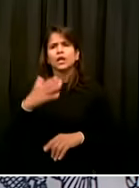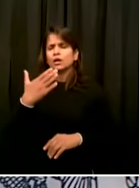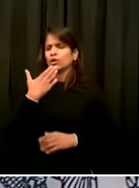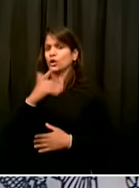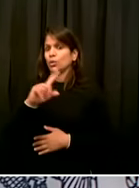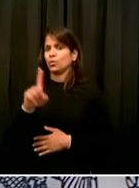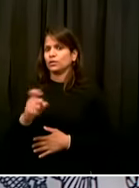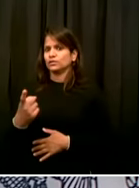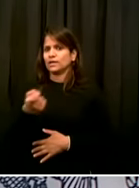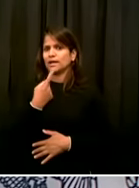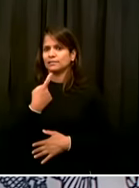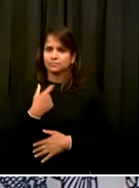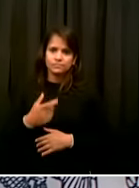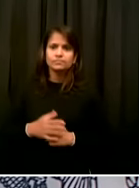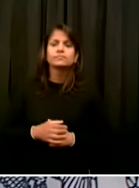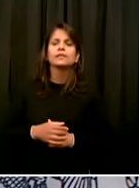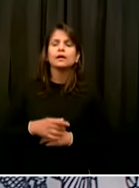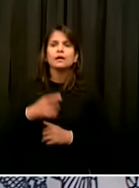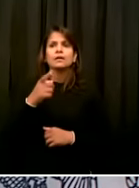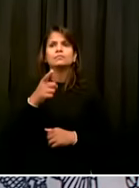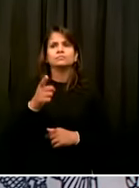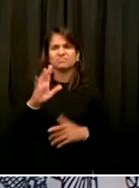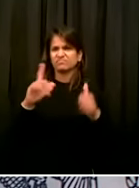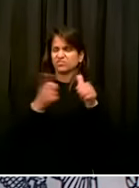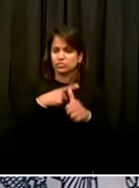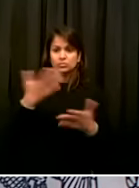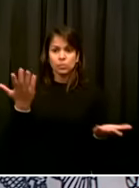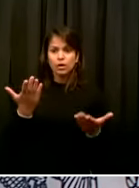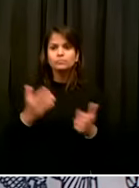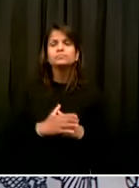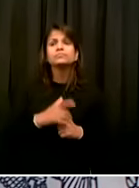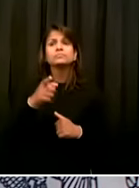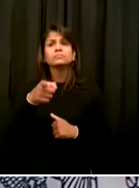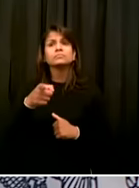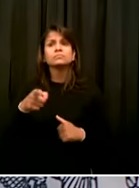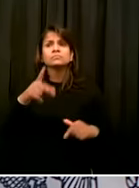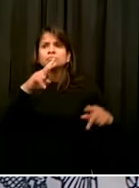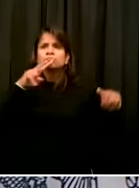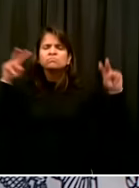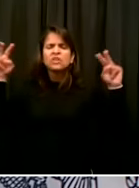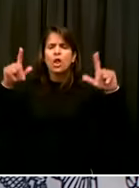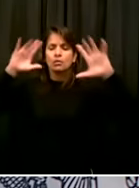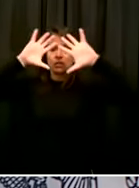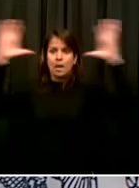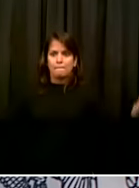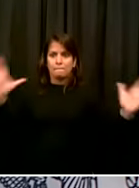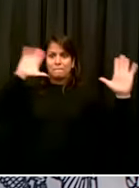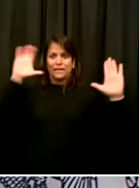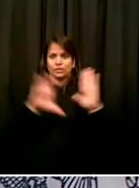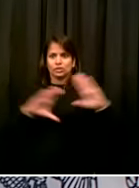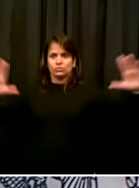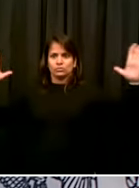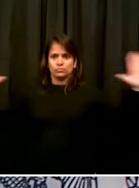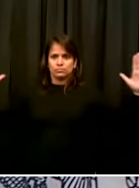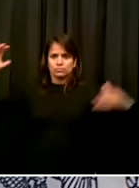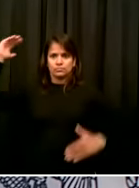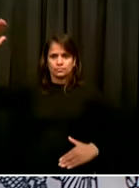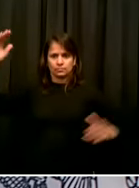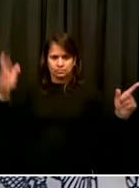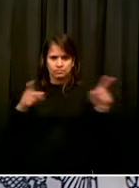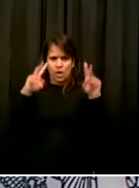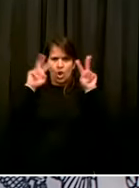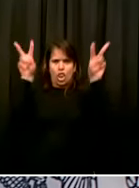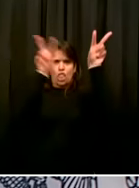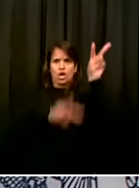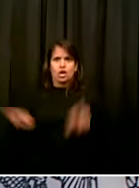a moment because he's really studied this. Unfortunately, bars, indoor restaurants, nightlife have been a huge